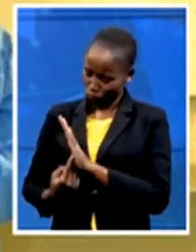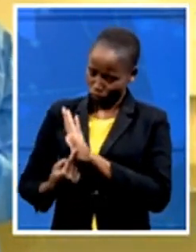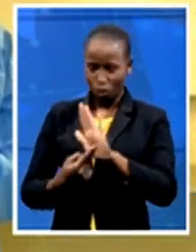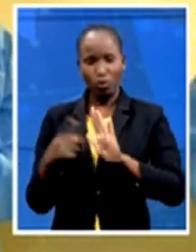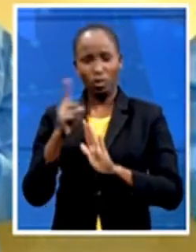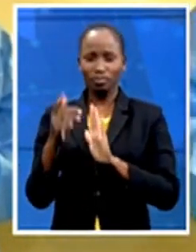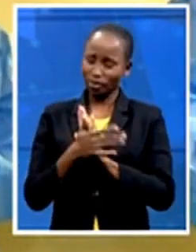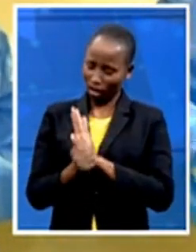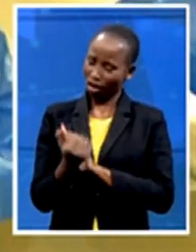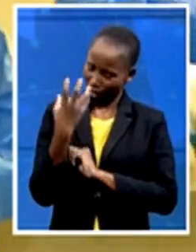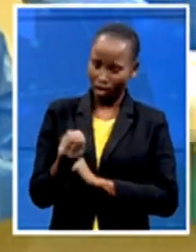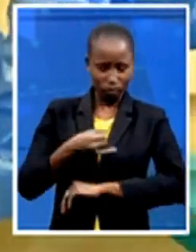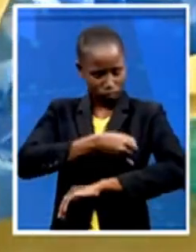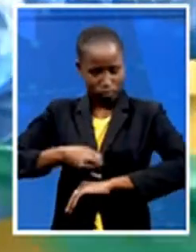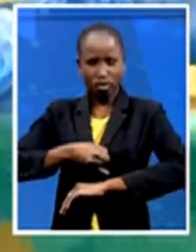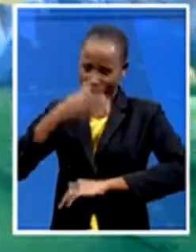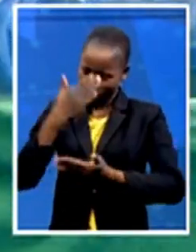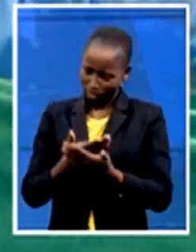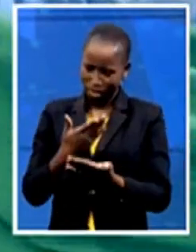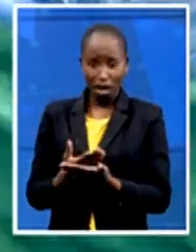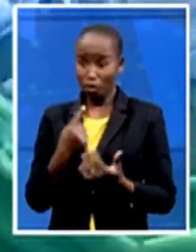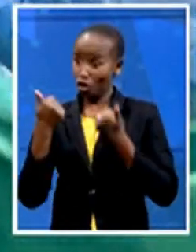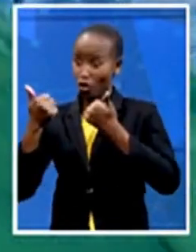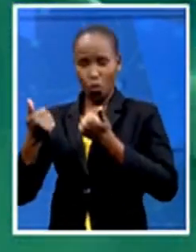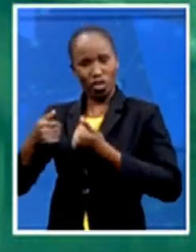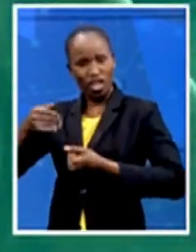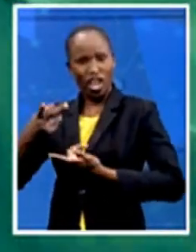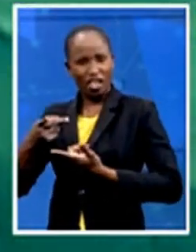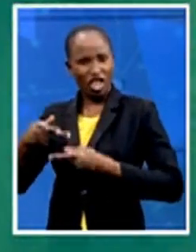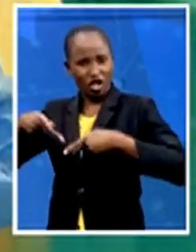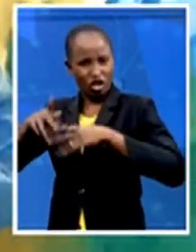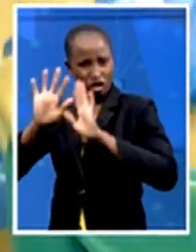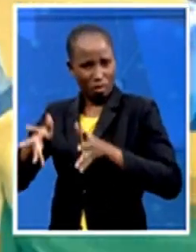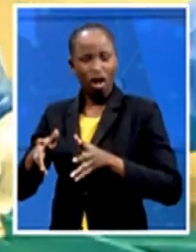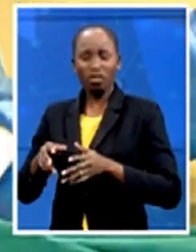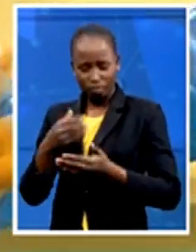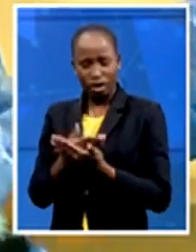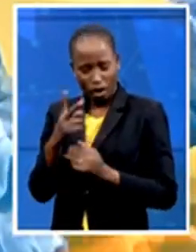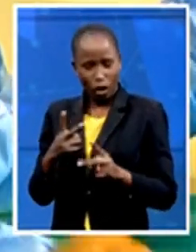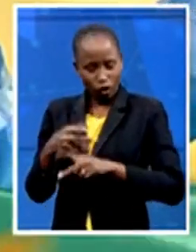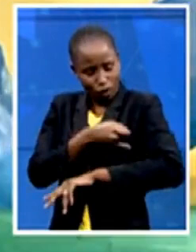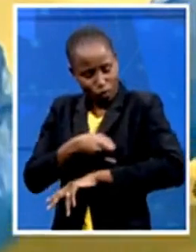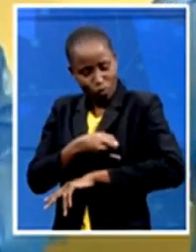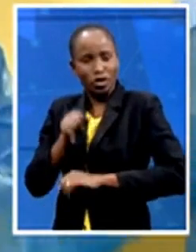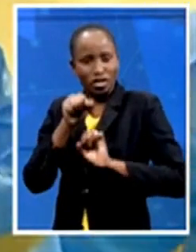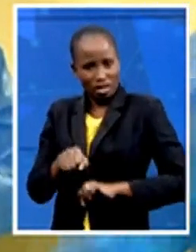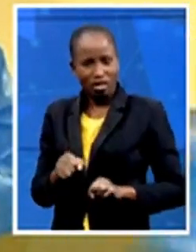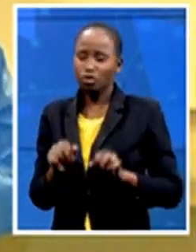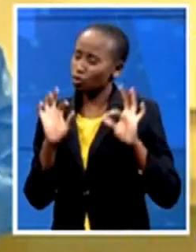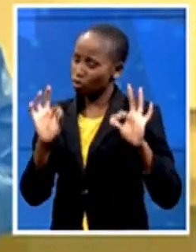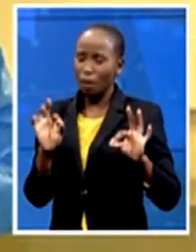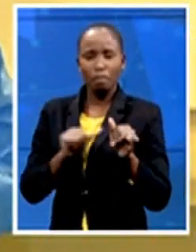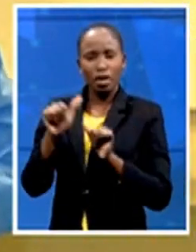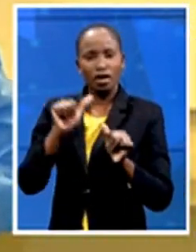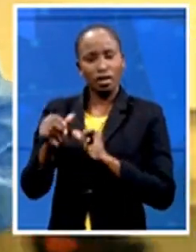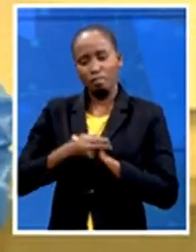in the kitchen as the public thinks so, it's very good and very much more better here in the theater,